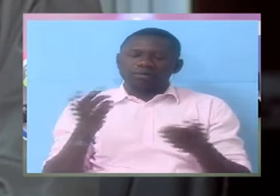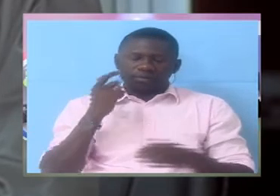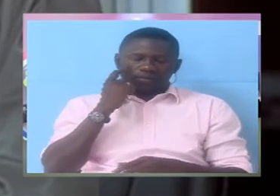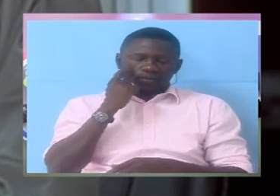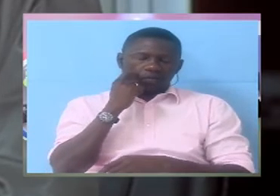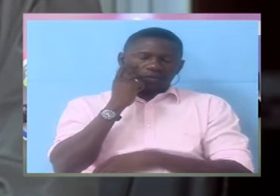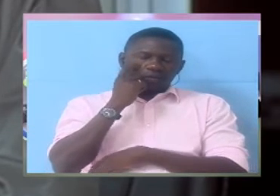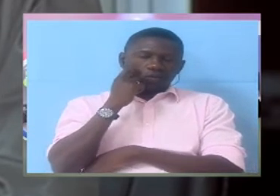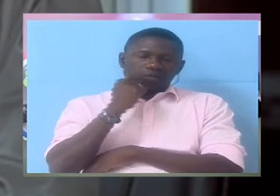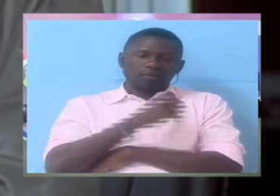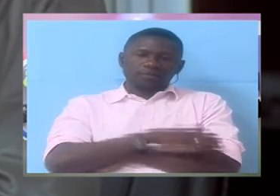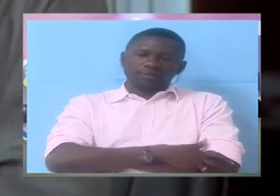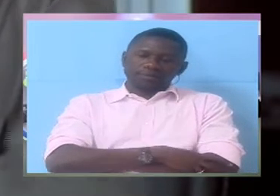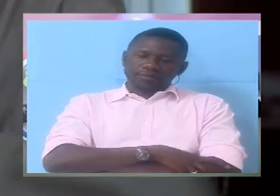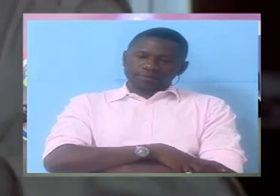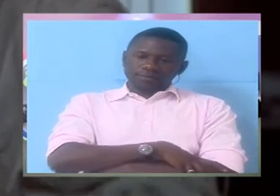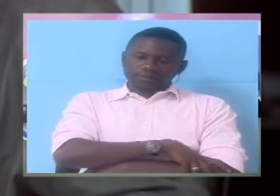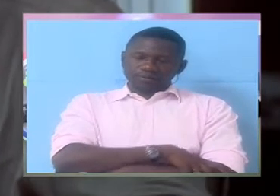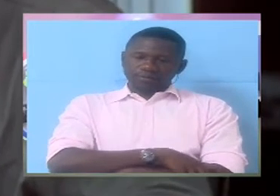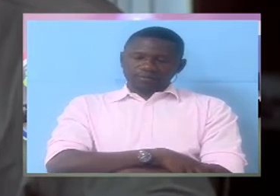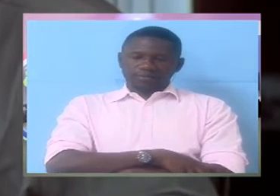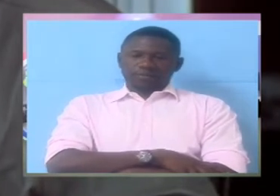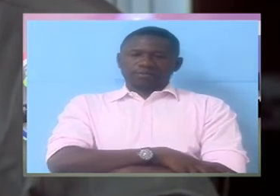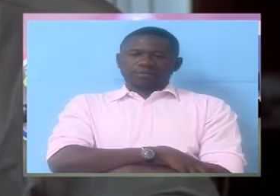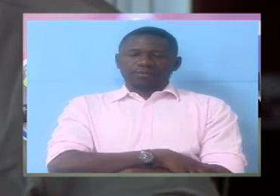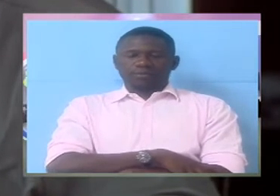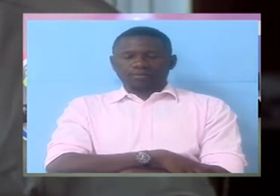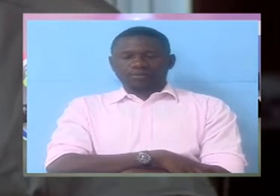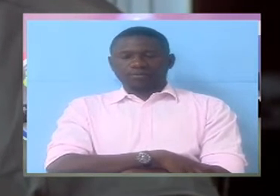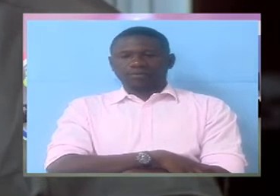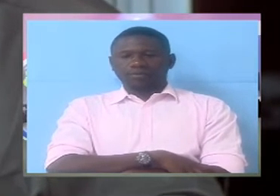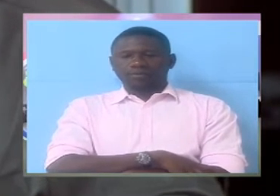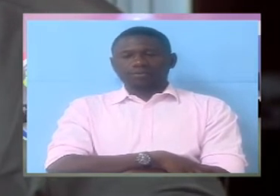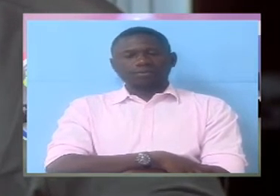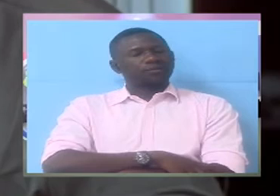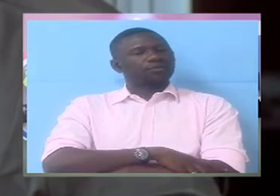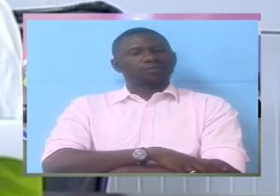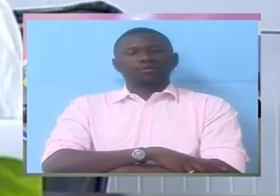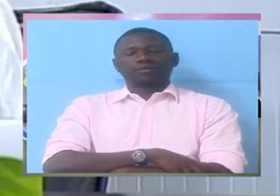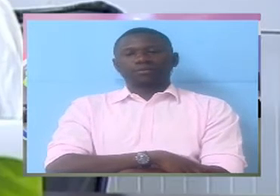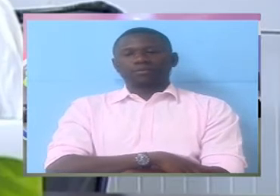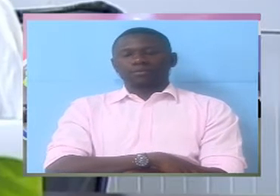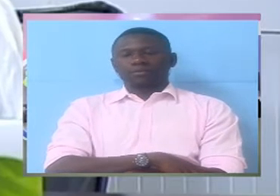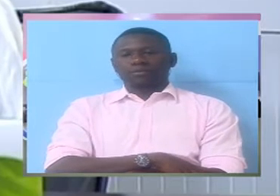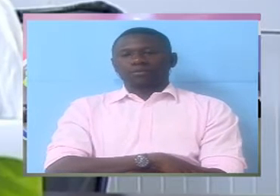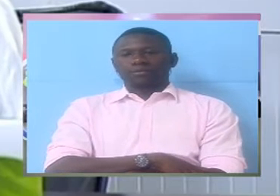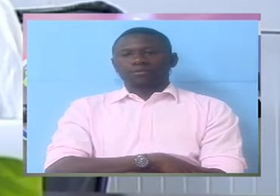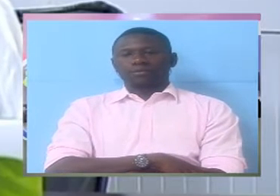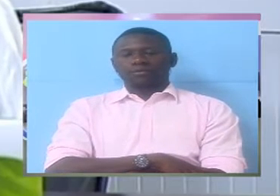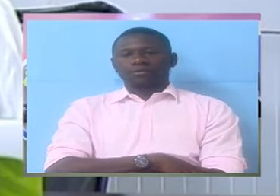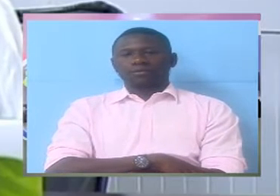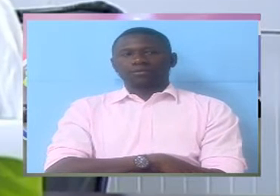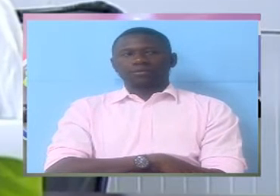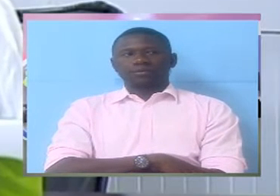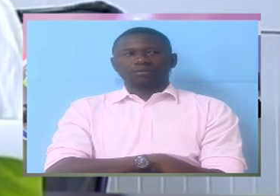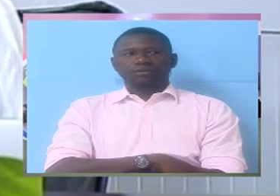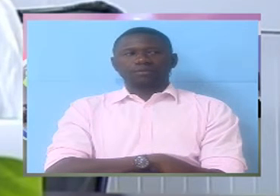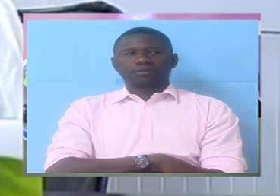what was meted on them? What kind of torture did you do to these people and where did it happen?